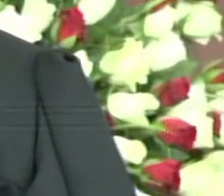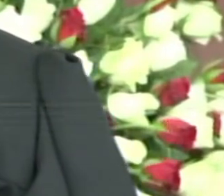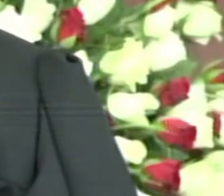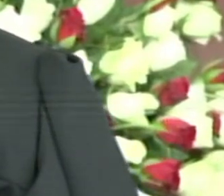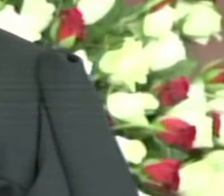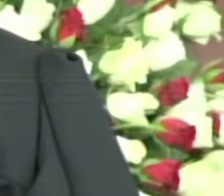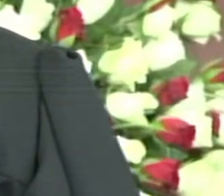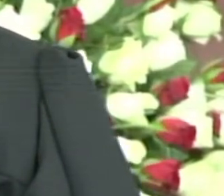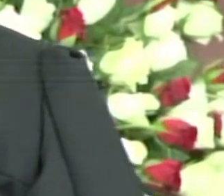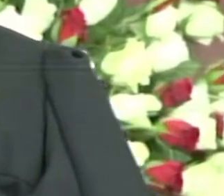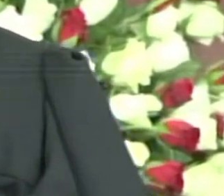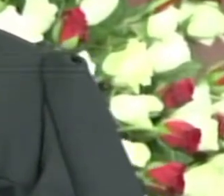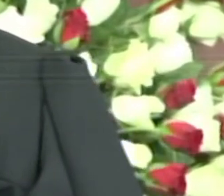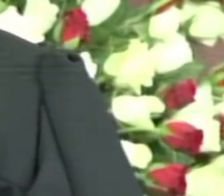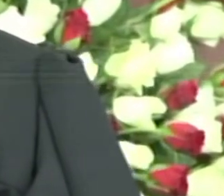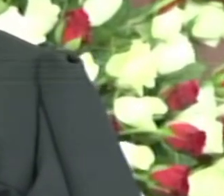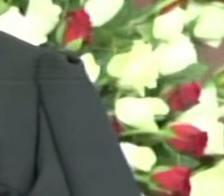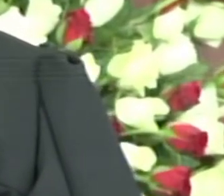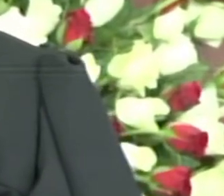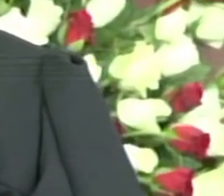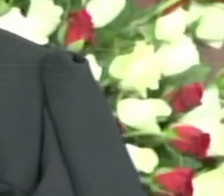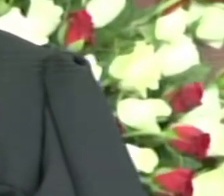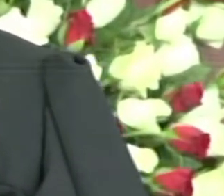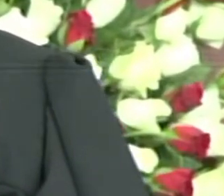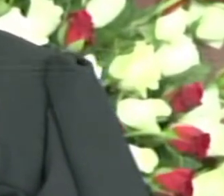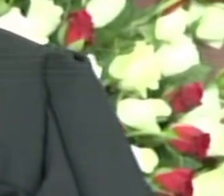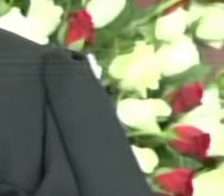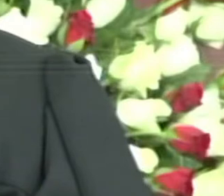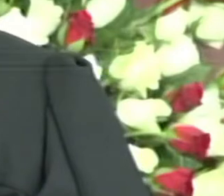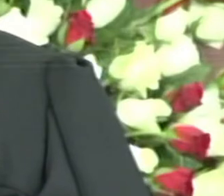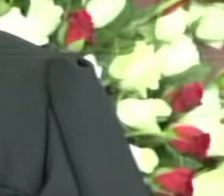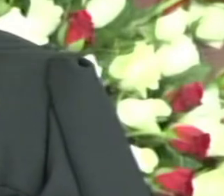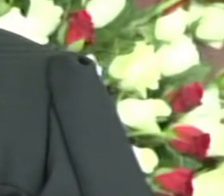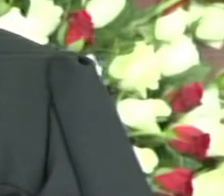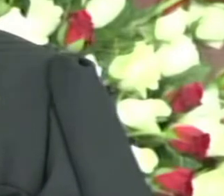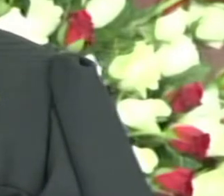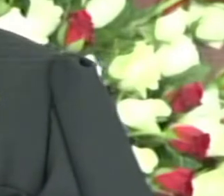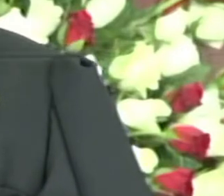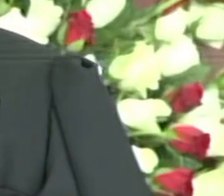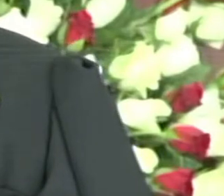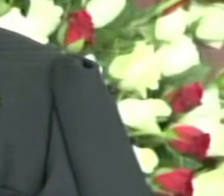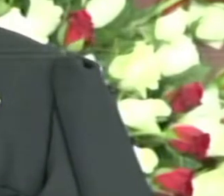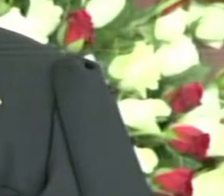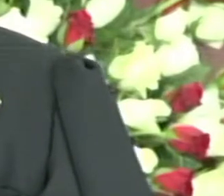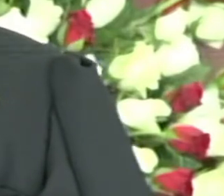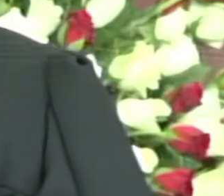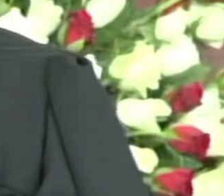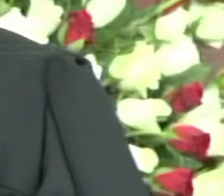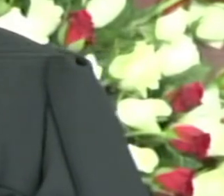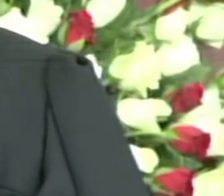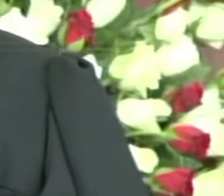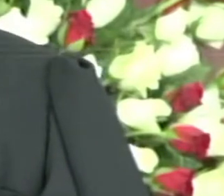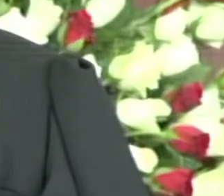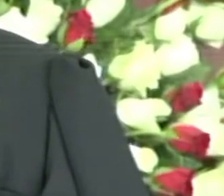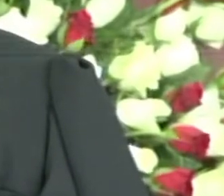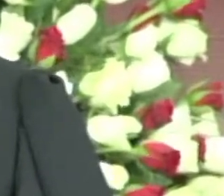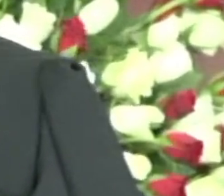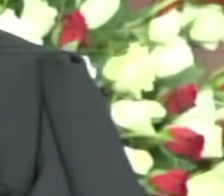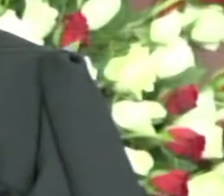God. That is our desire, to worship you, to praise you, to honor your name, O God.